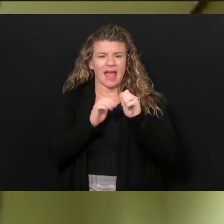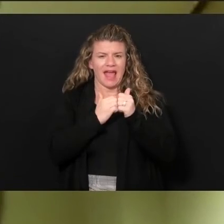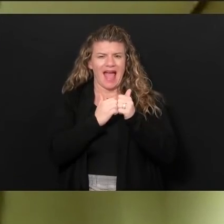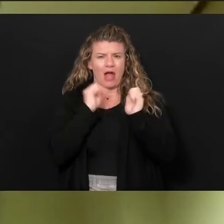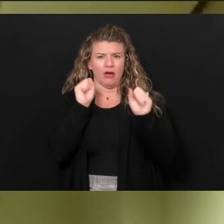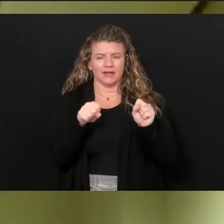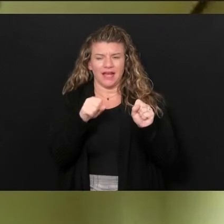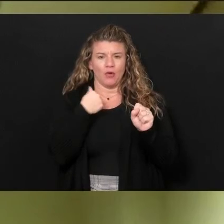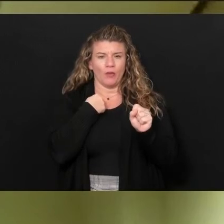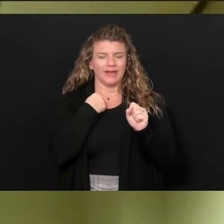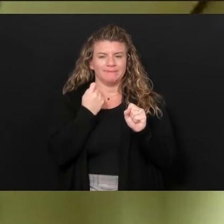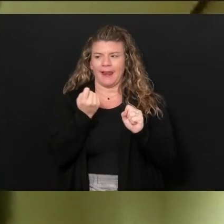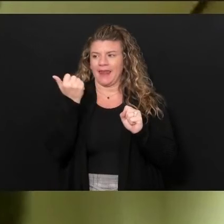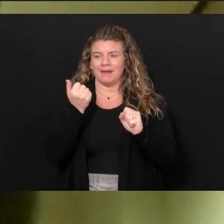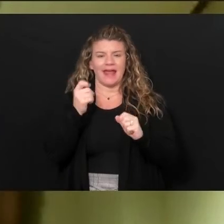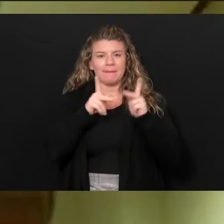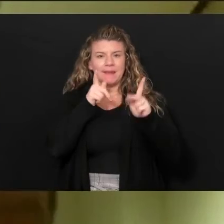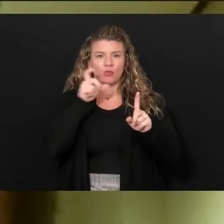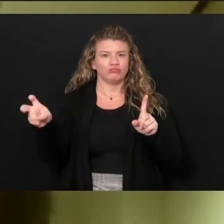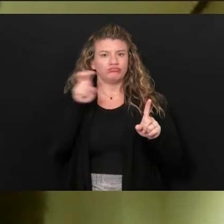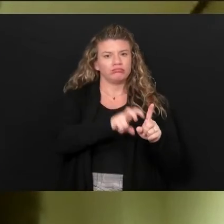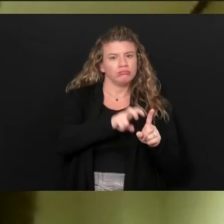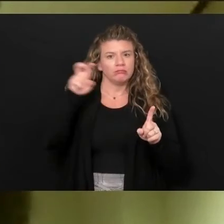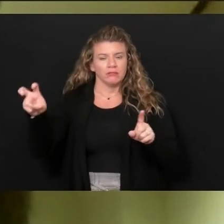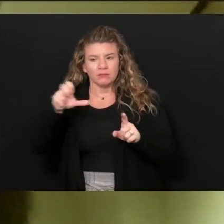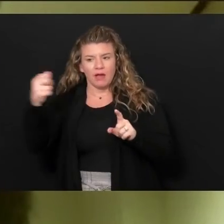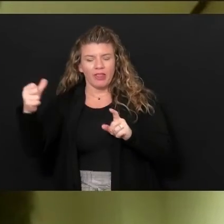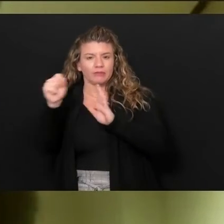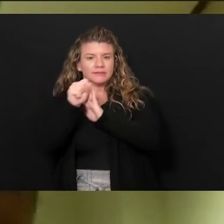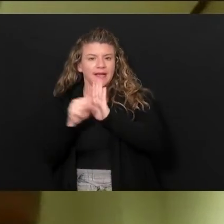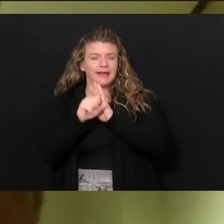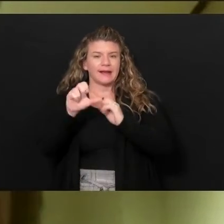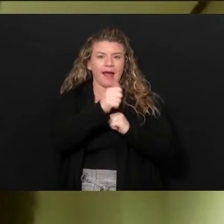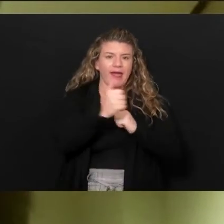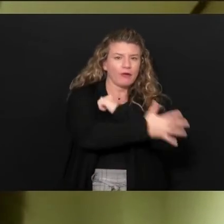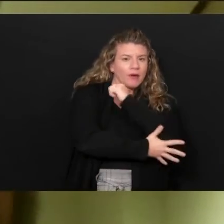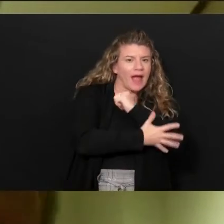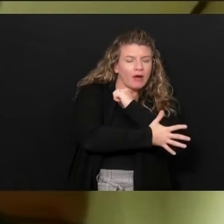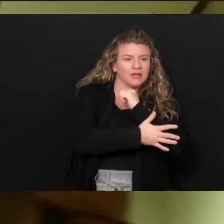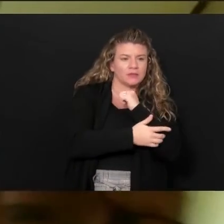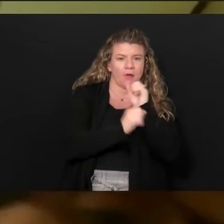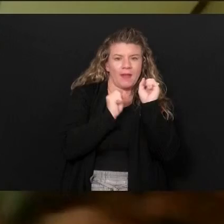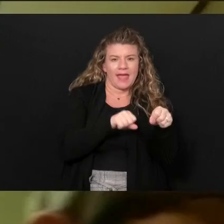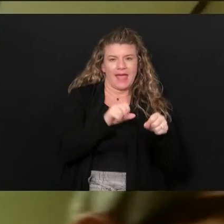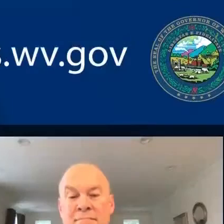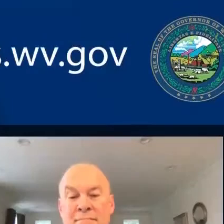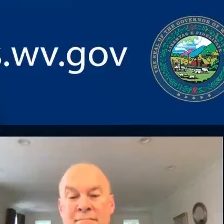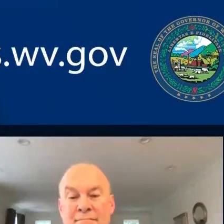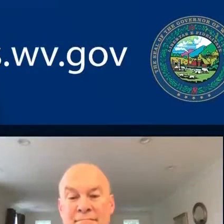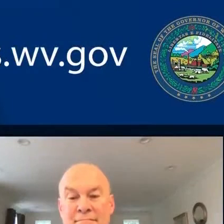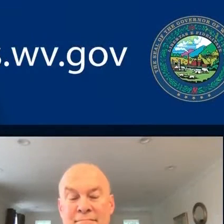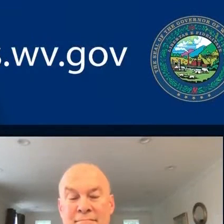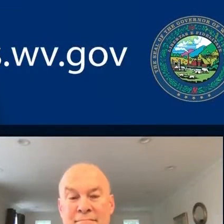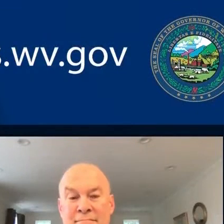people across county lines where services are still available?